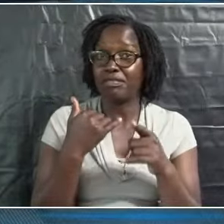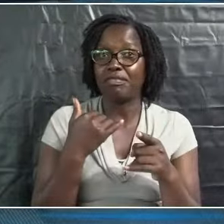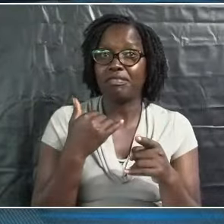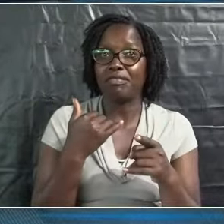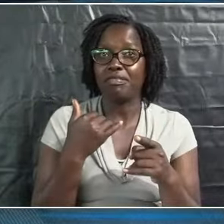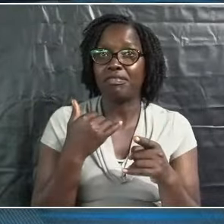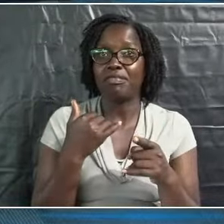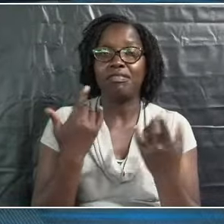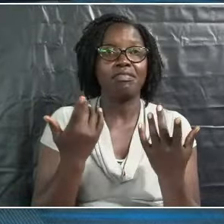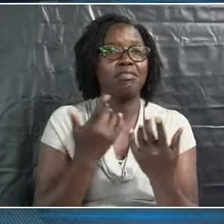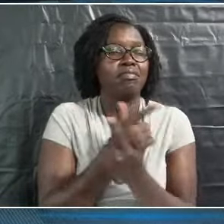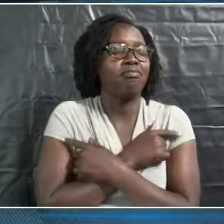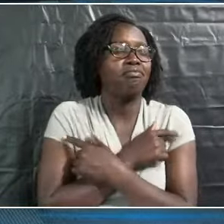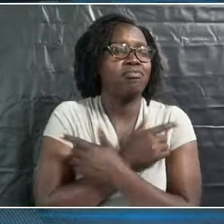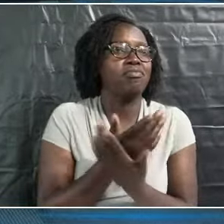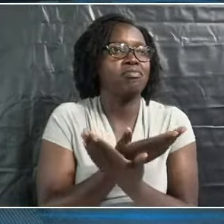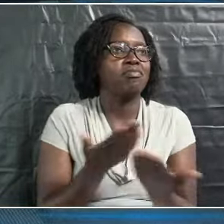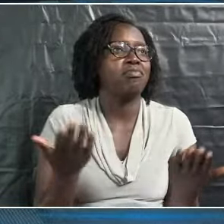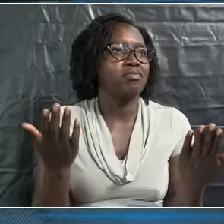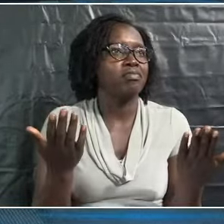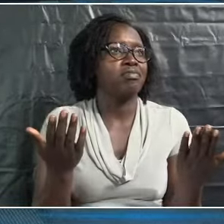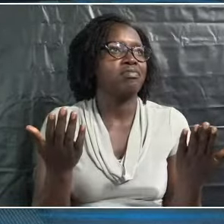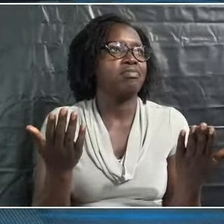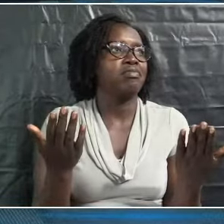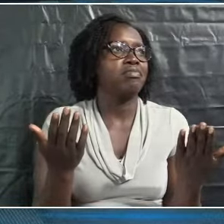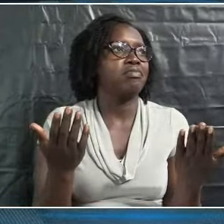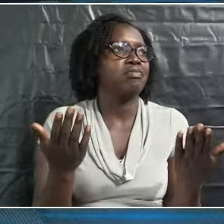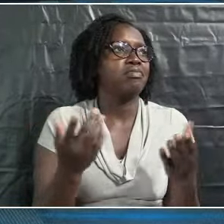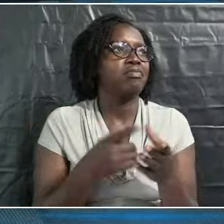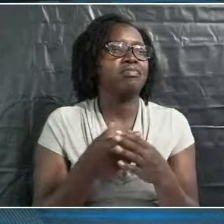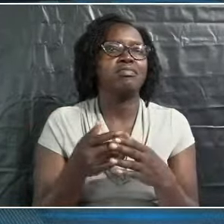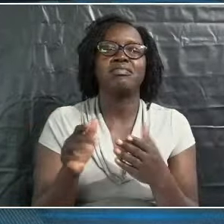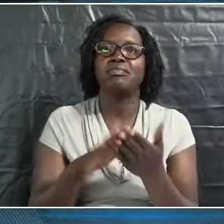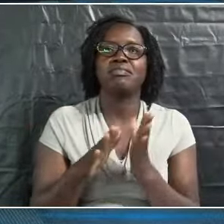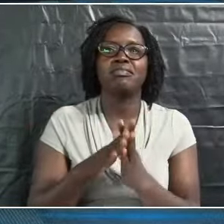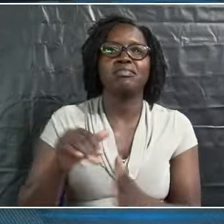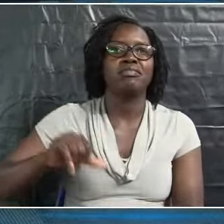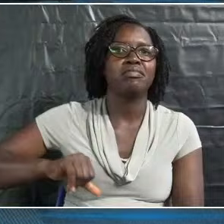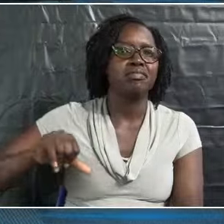you love these things, you'll enter into prostitution.